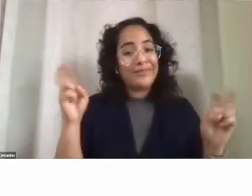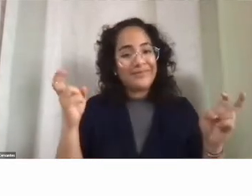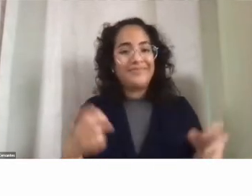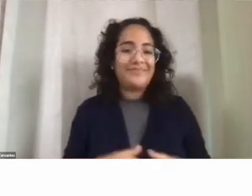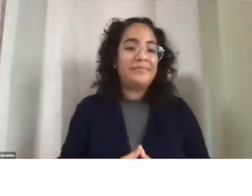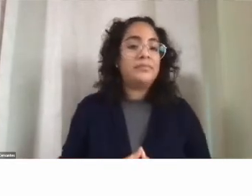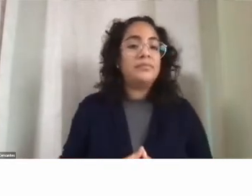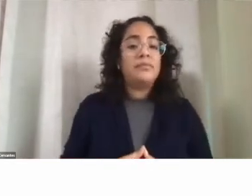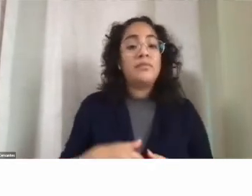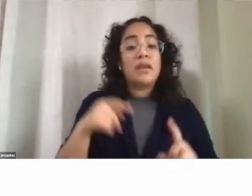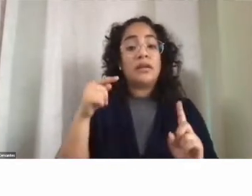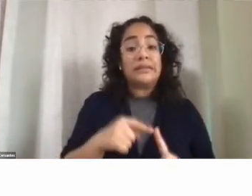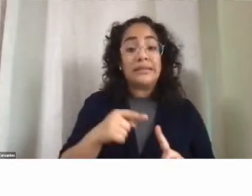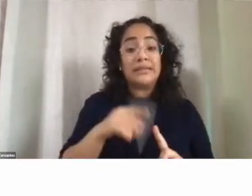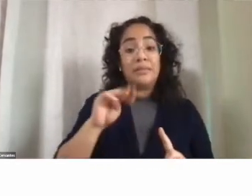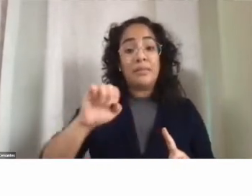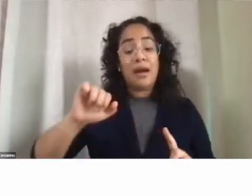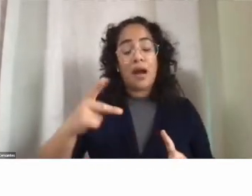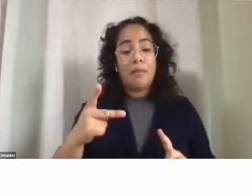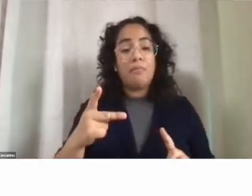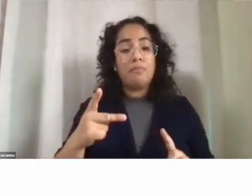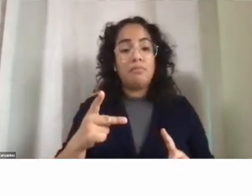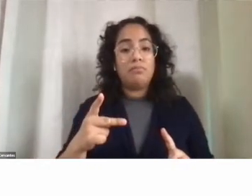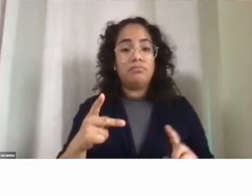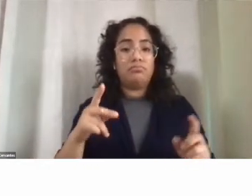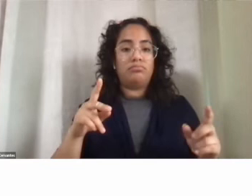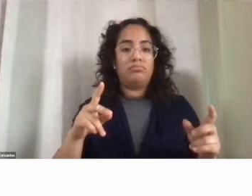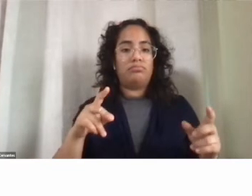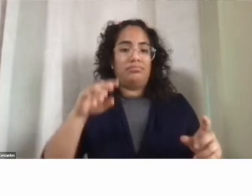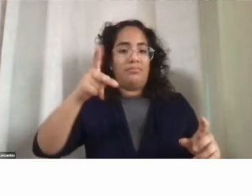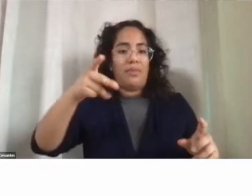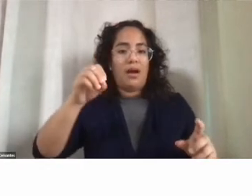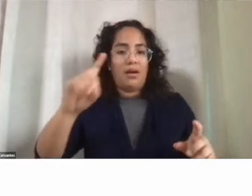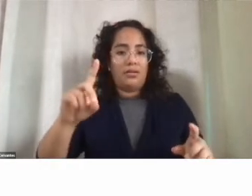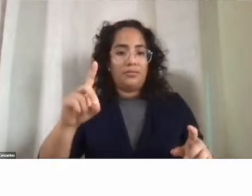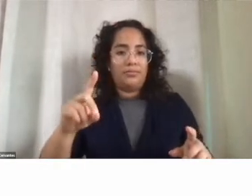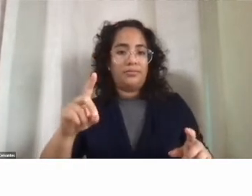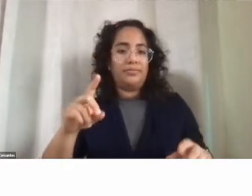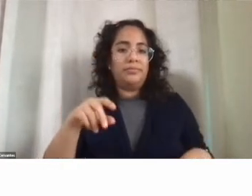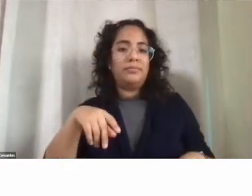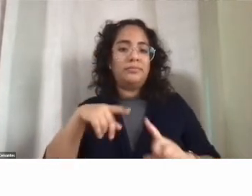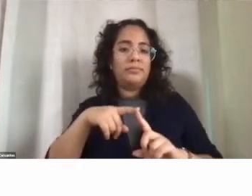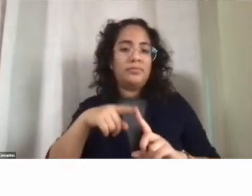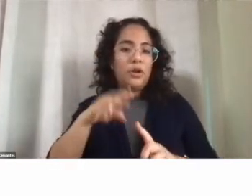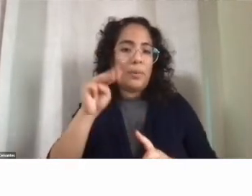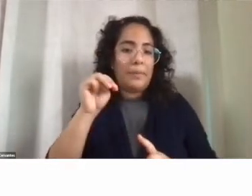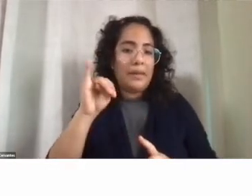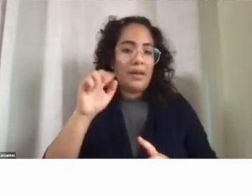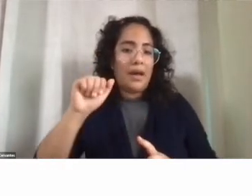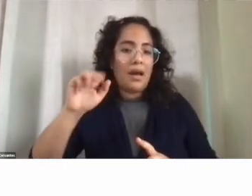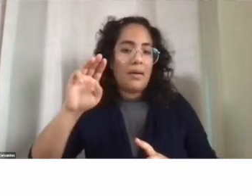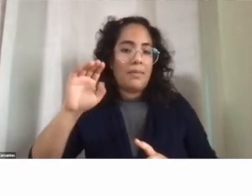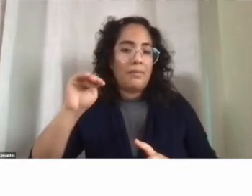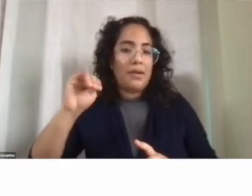So this pod mapping worksheet was created by Mia Mingus for the Bay Area Transformative Justice